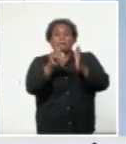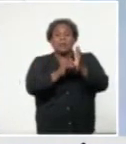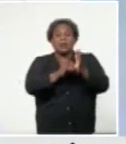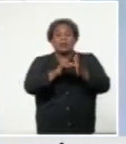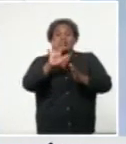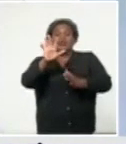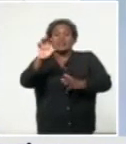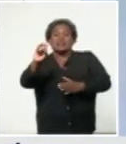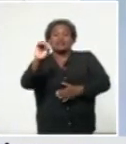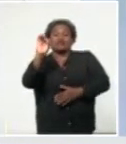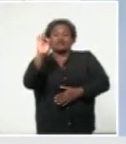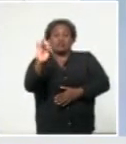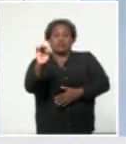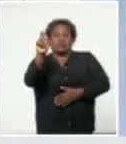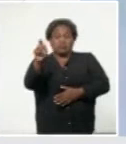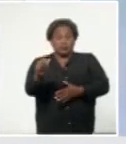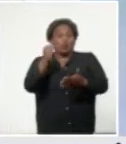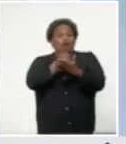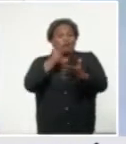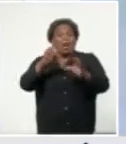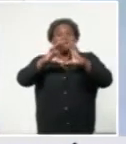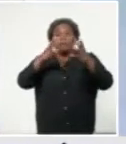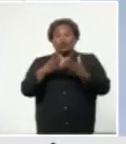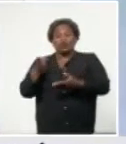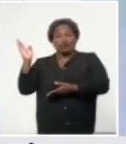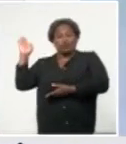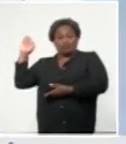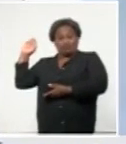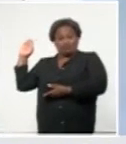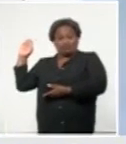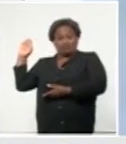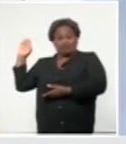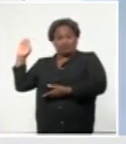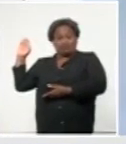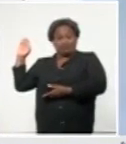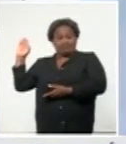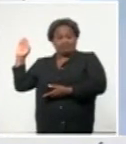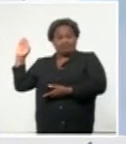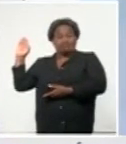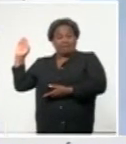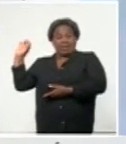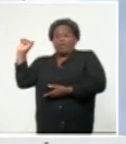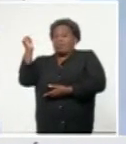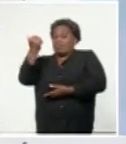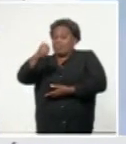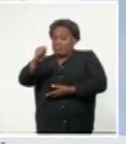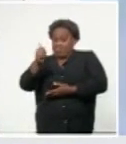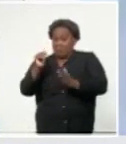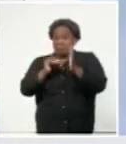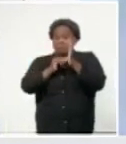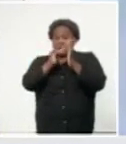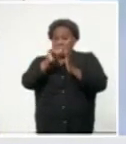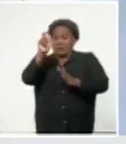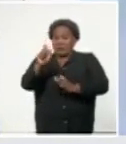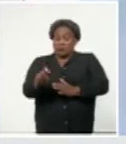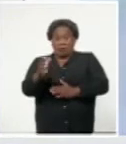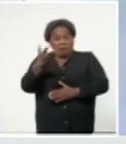181,553 cases were diagnosed in a single day, and the number have reached